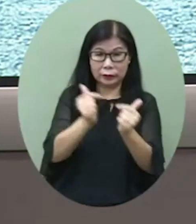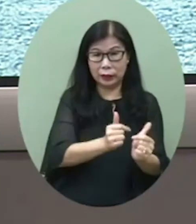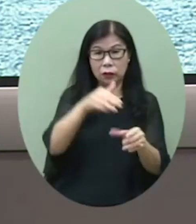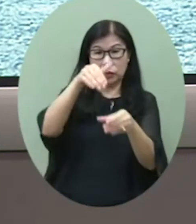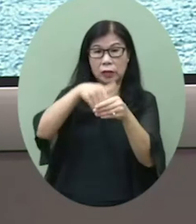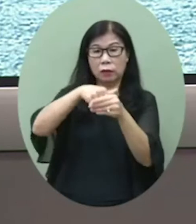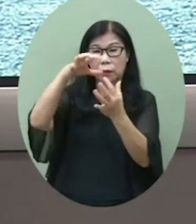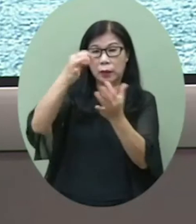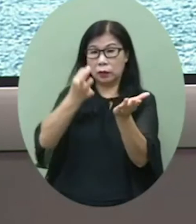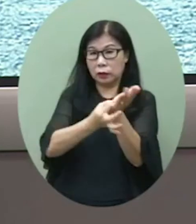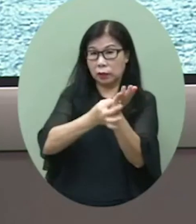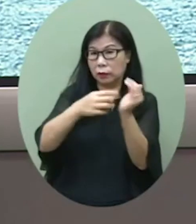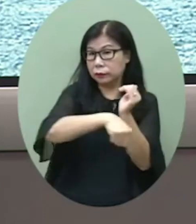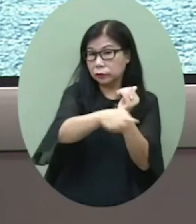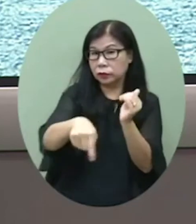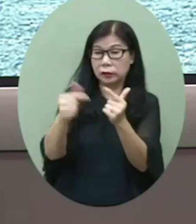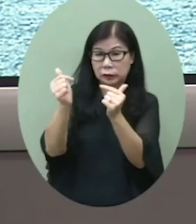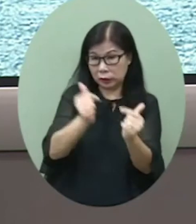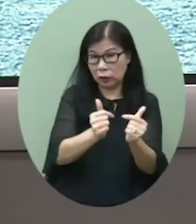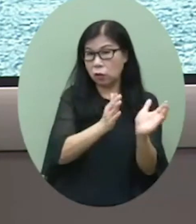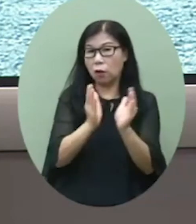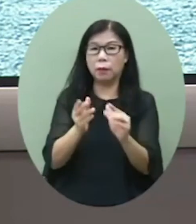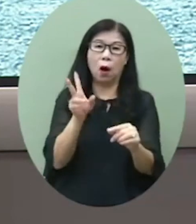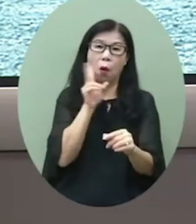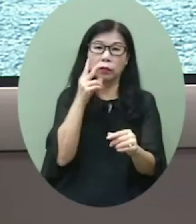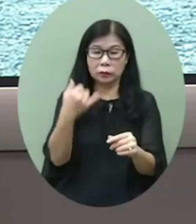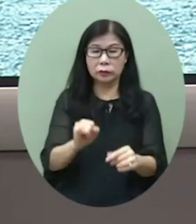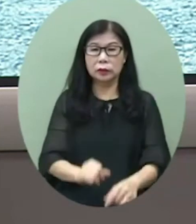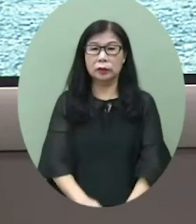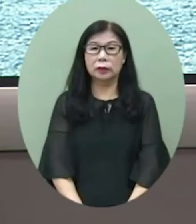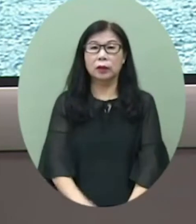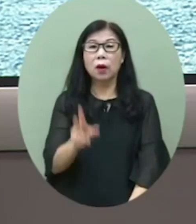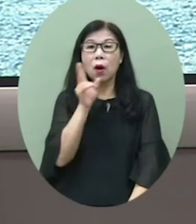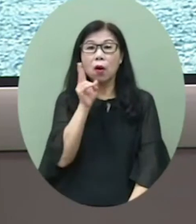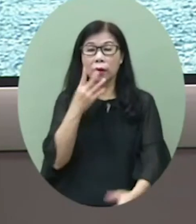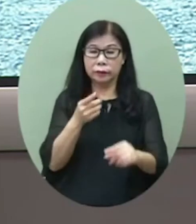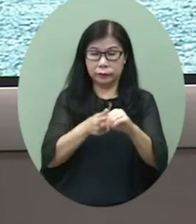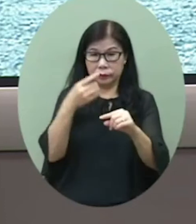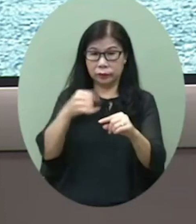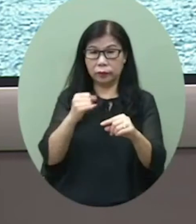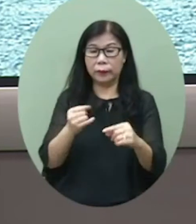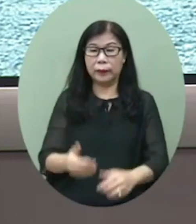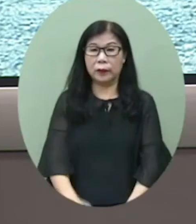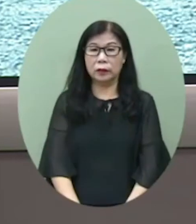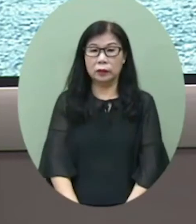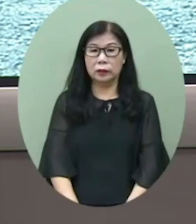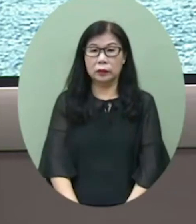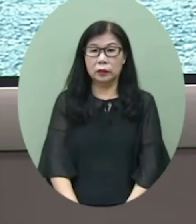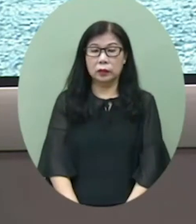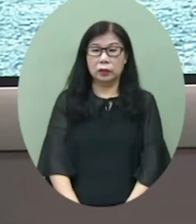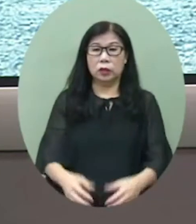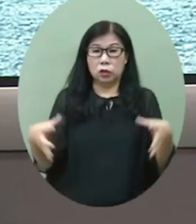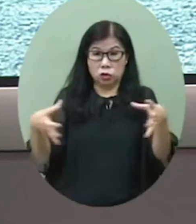possible for us to make other arrangements for other places for holding the election.